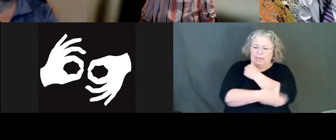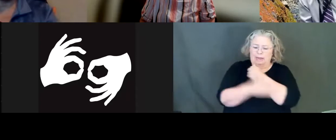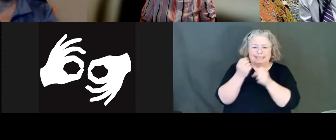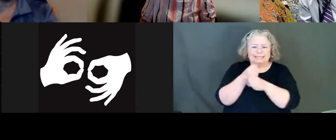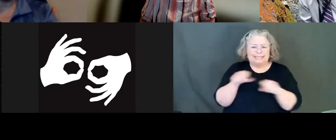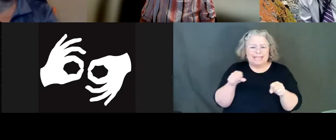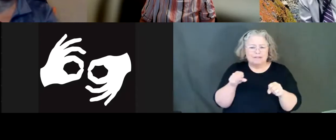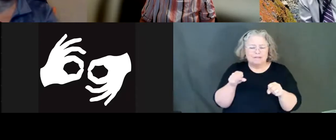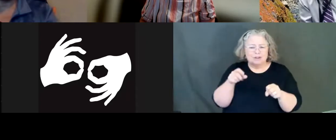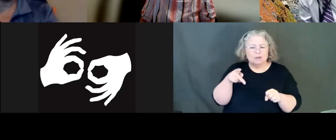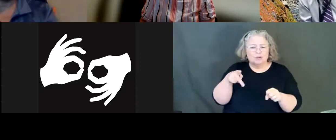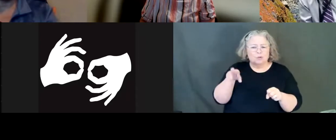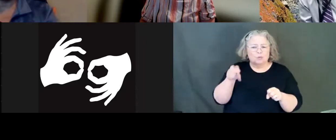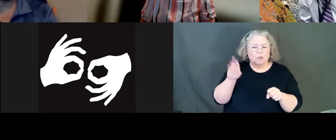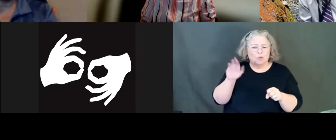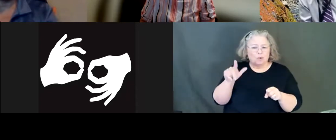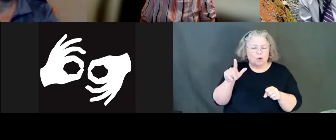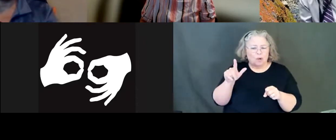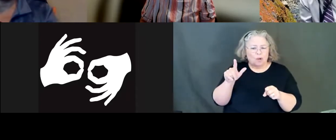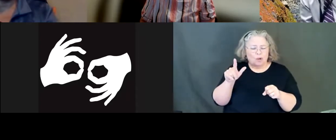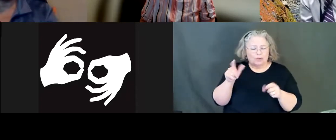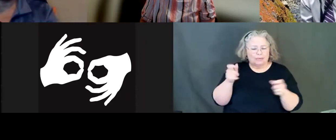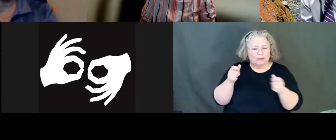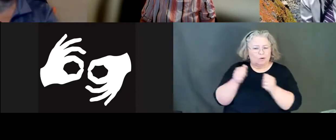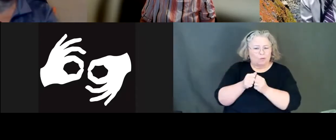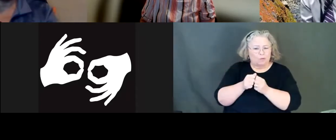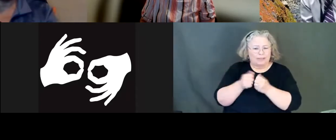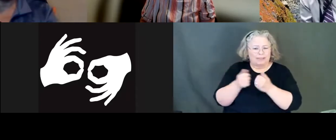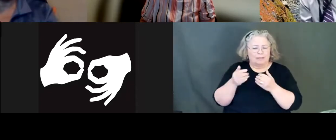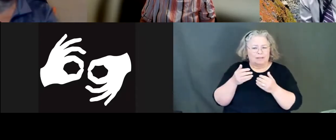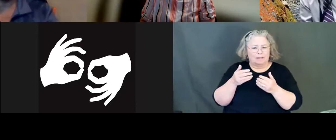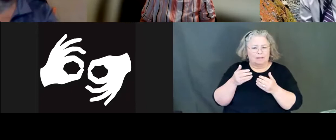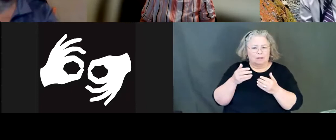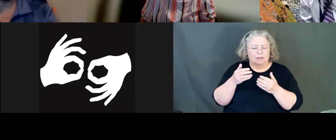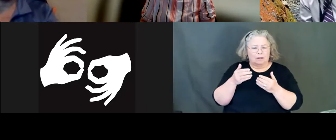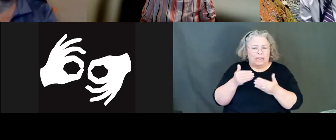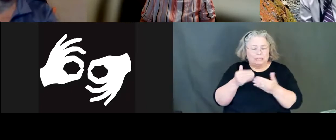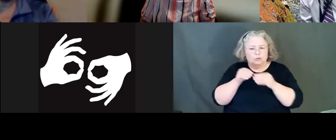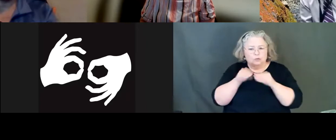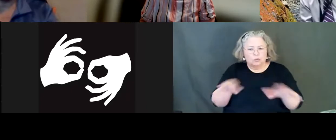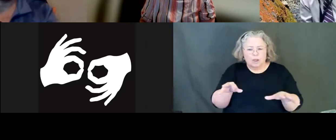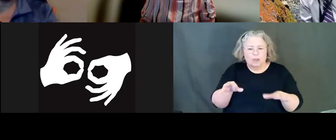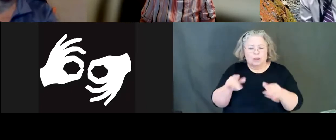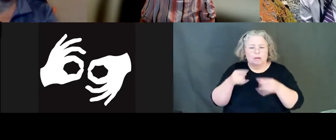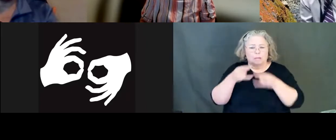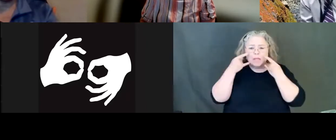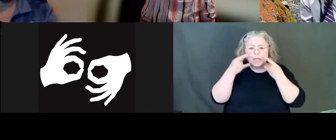this greater transmissibility? Are masks enough to protect our kids when they're indoors all day?